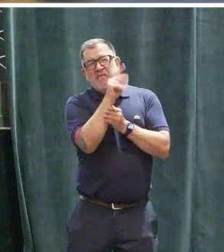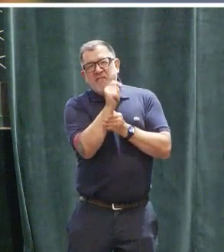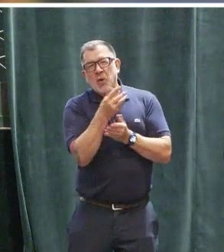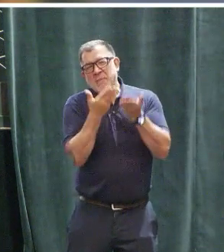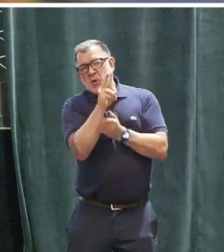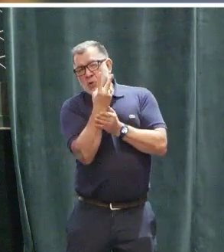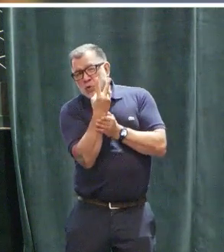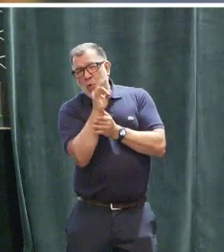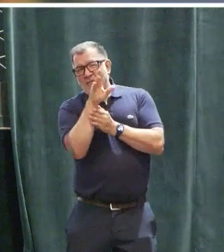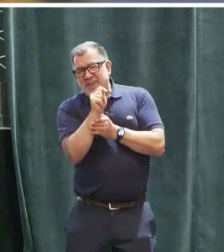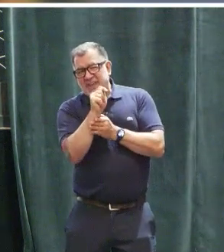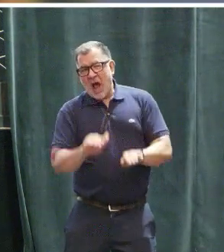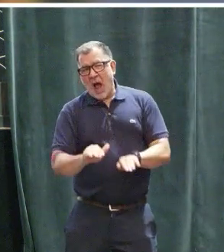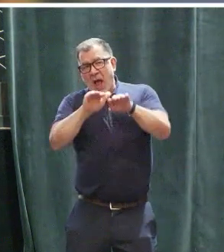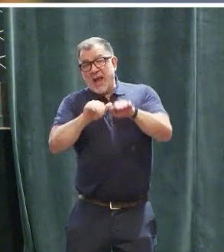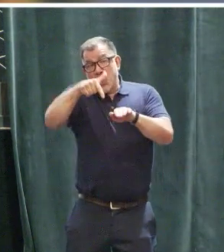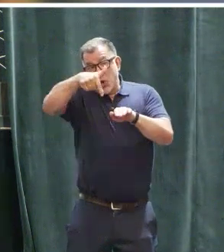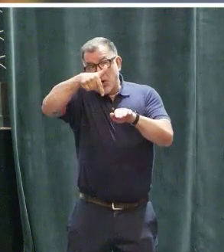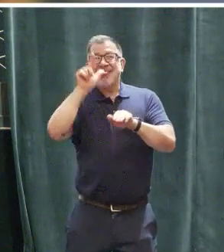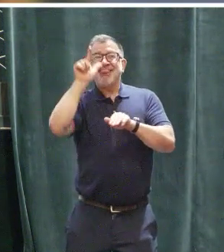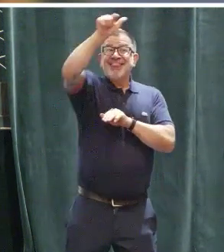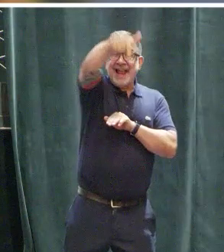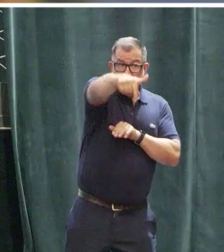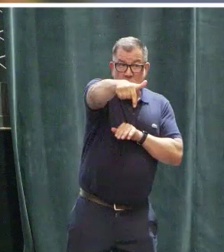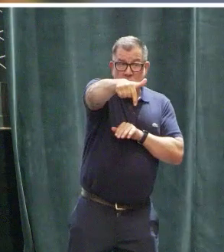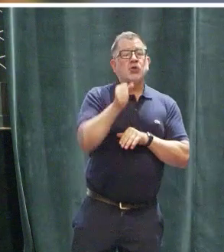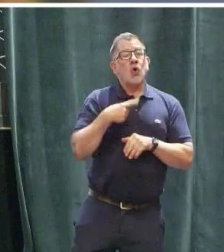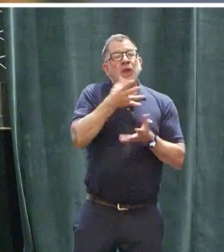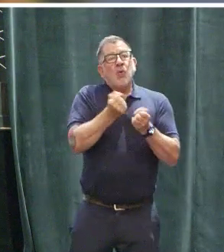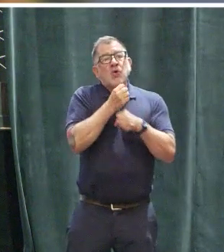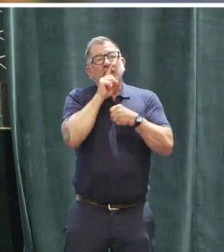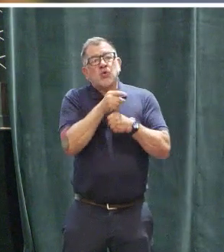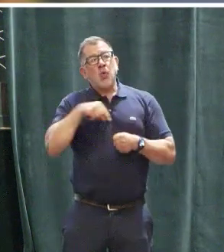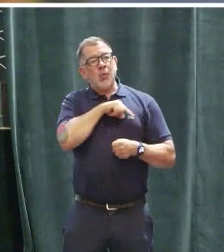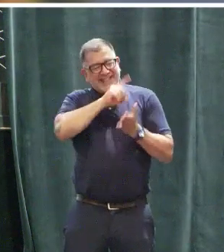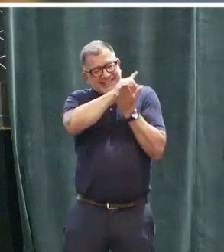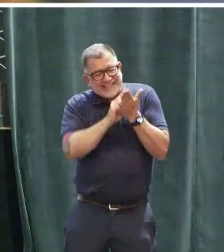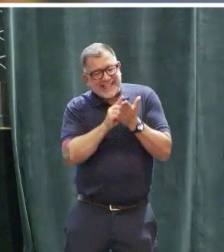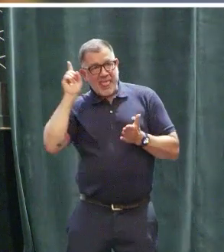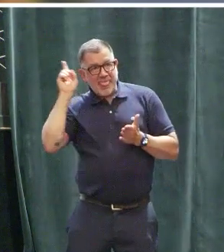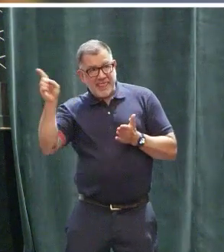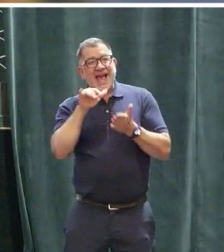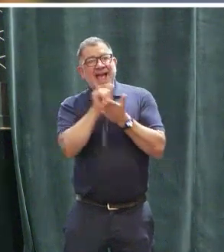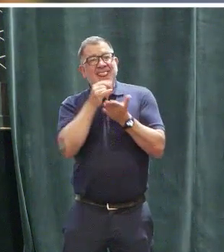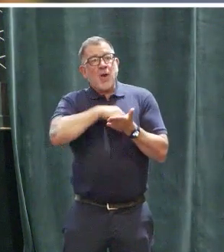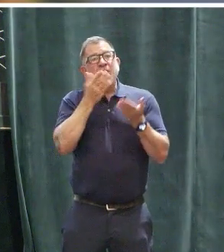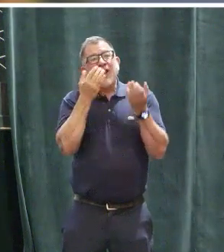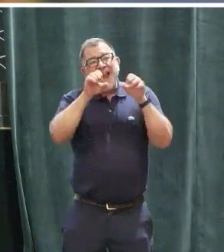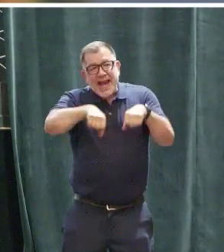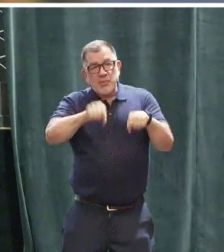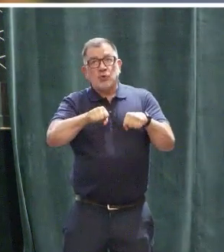of design flood elevation. So we want to make sure that we are designing this and constructing it in a way that we are able